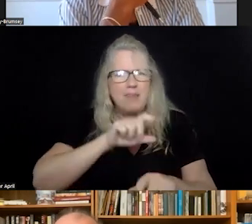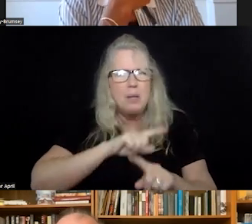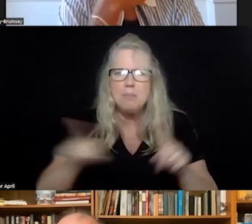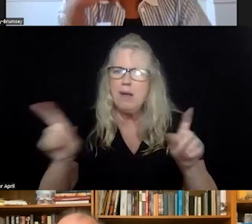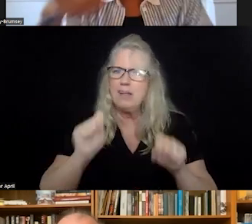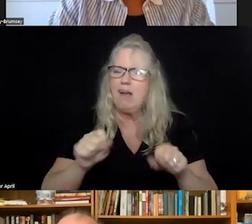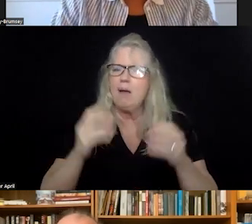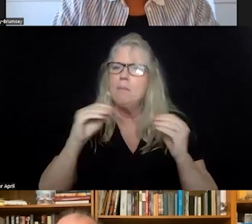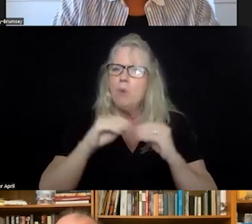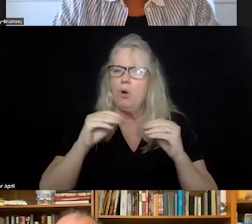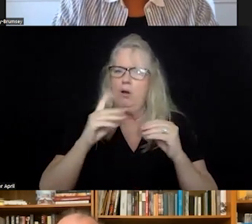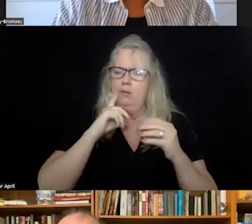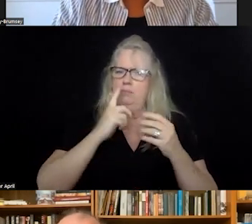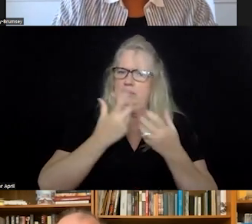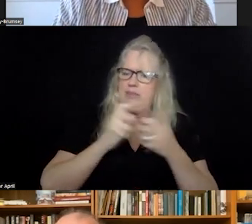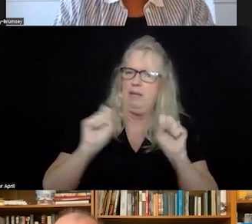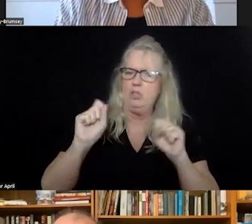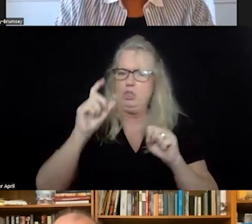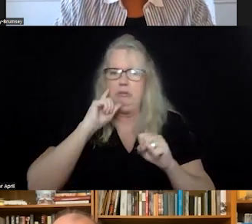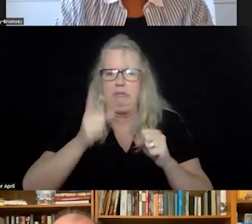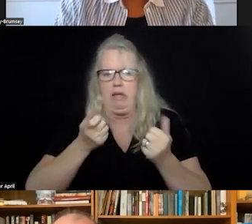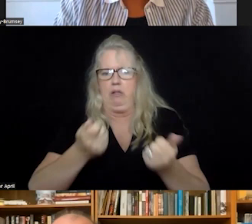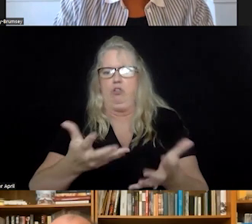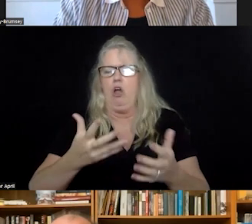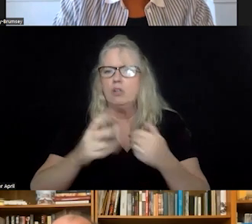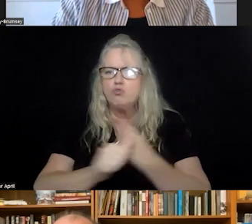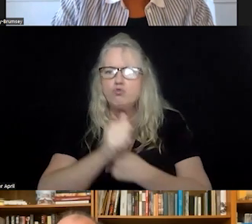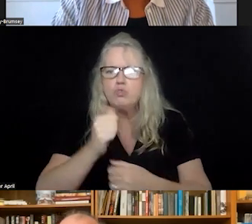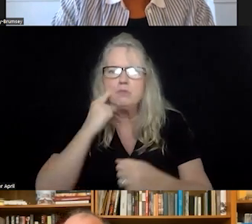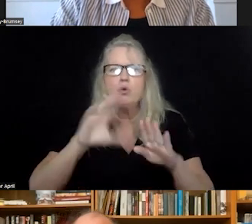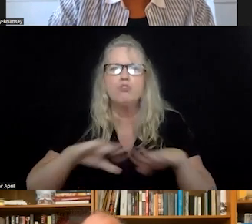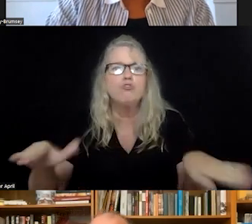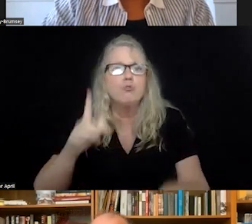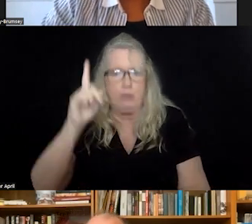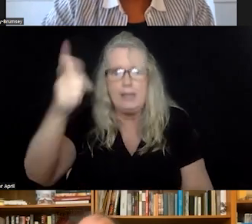it so that we're not going to be putting our children at risk later on?